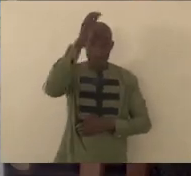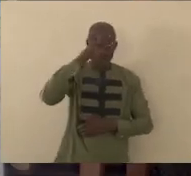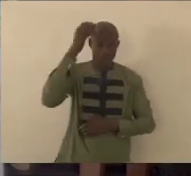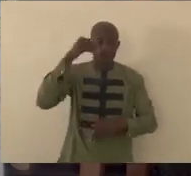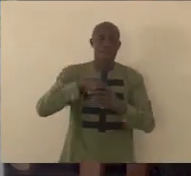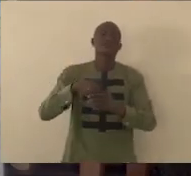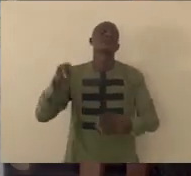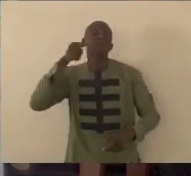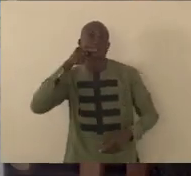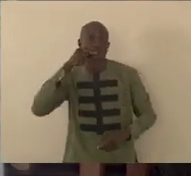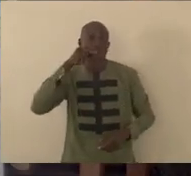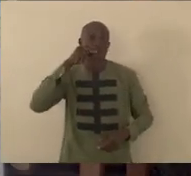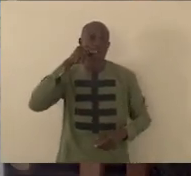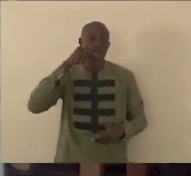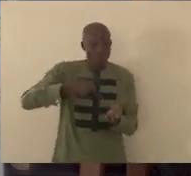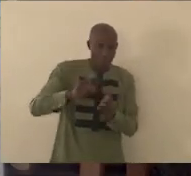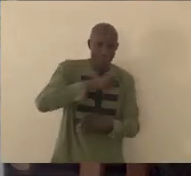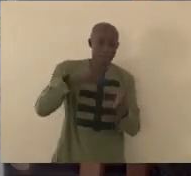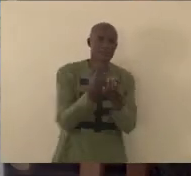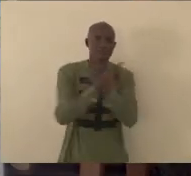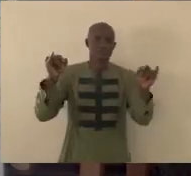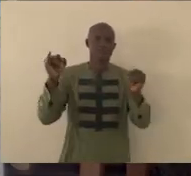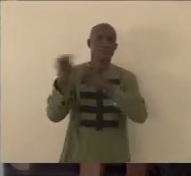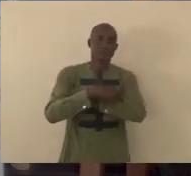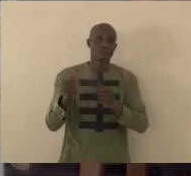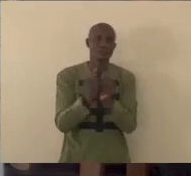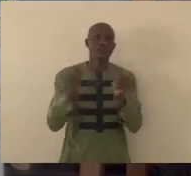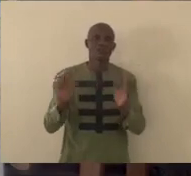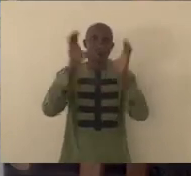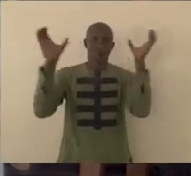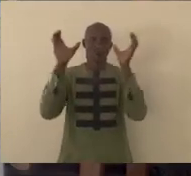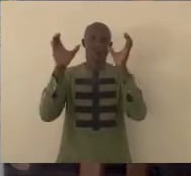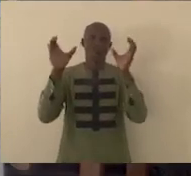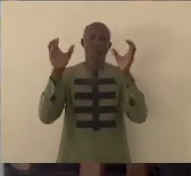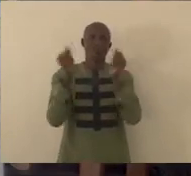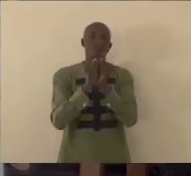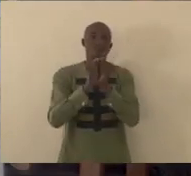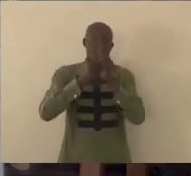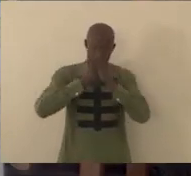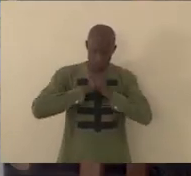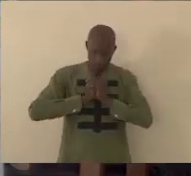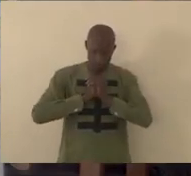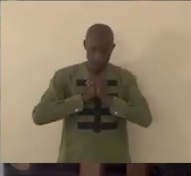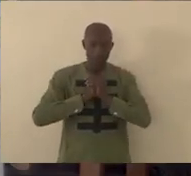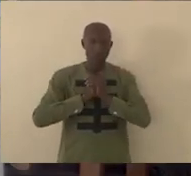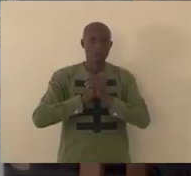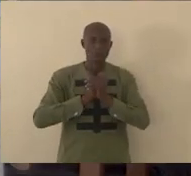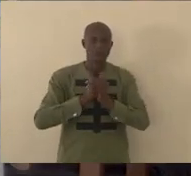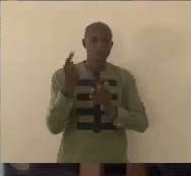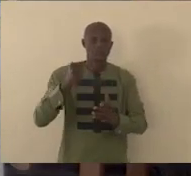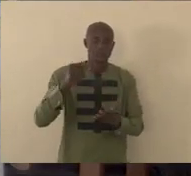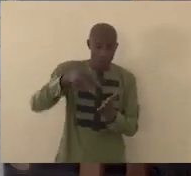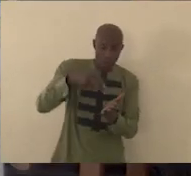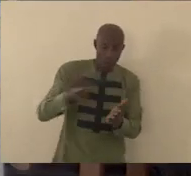in Nigeria mark this Independence Day with the celebration of the Solemnity of Mary, Queen of Nigeria. The readings chosen